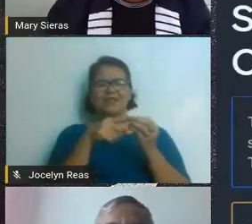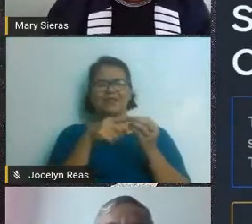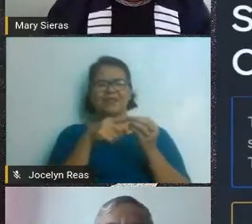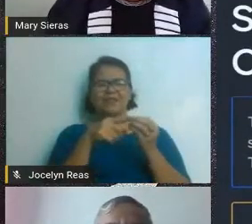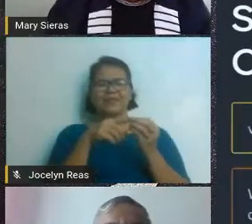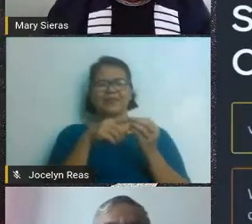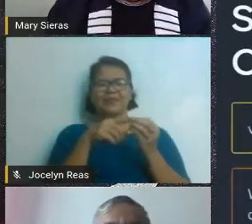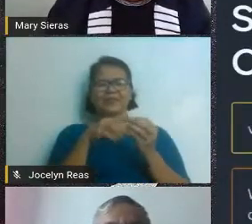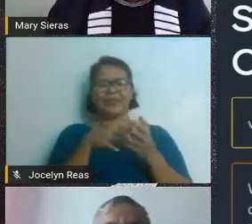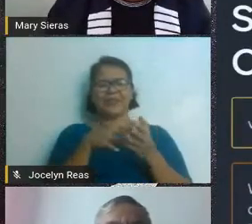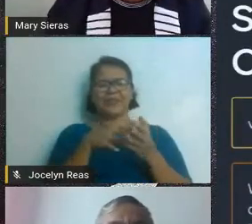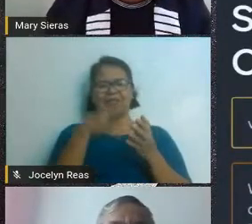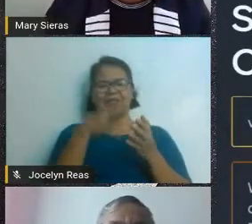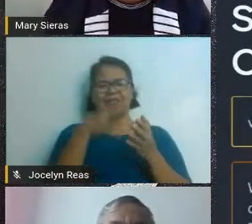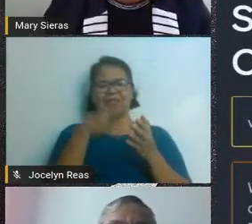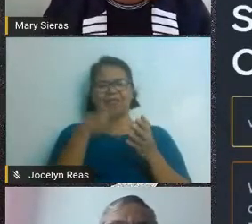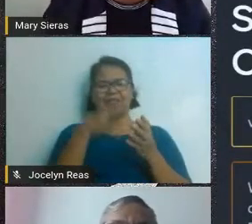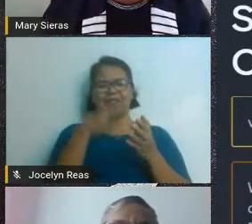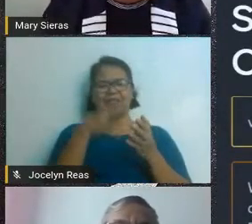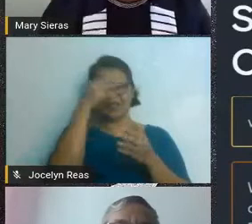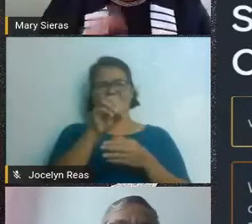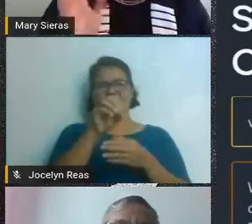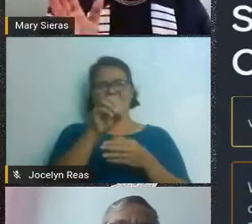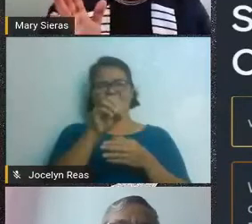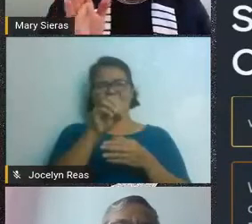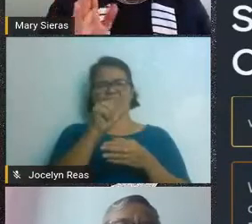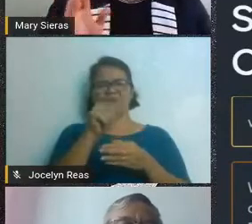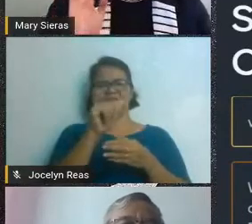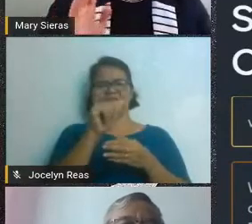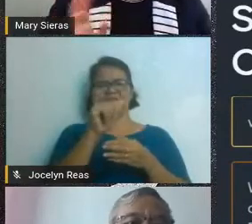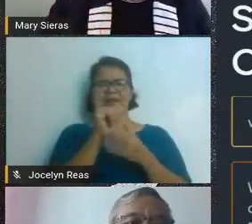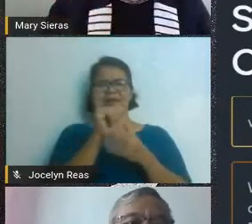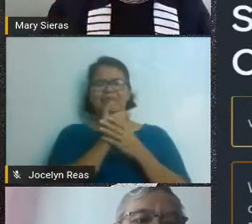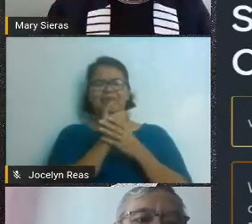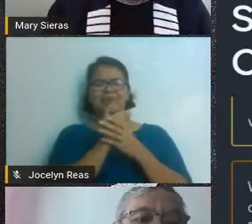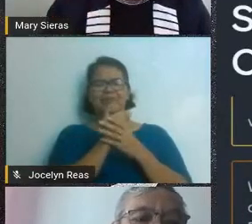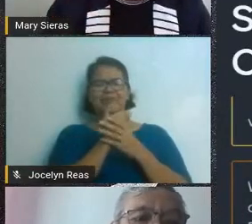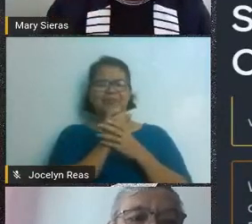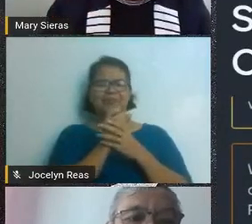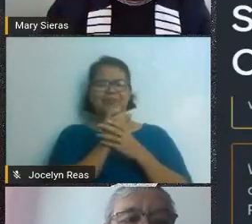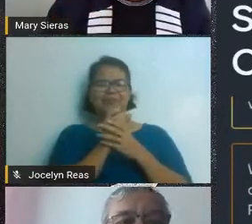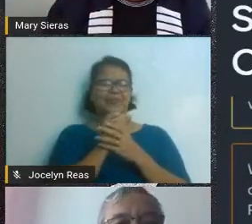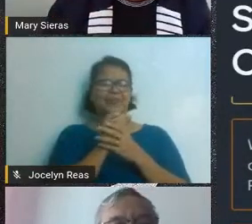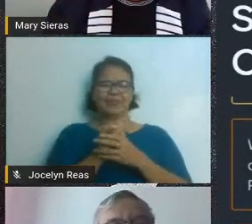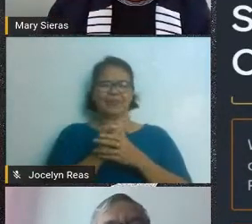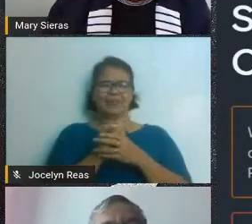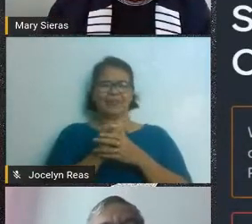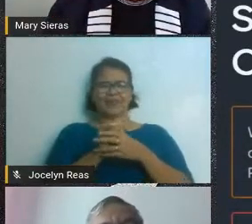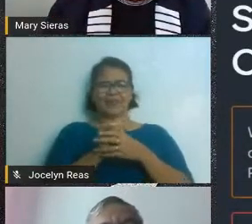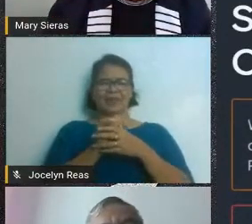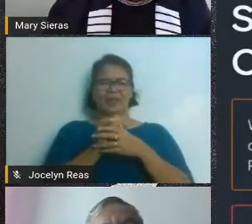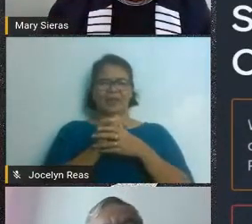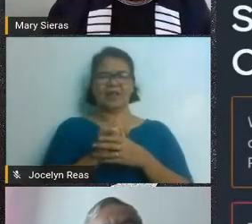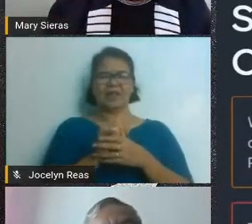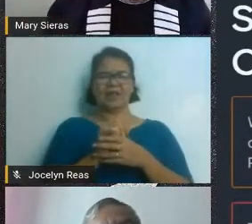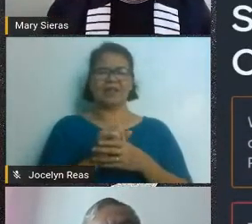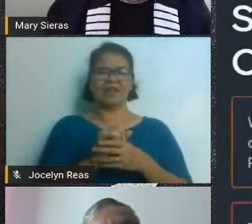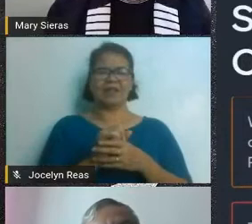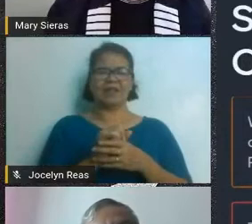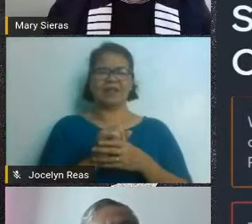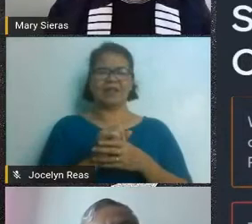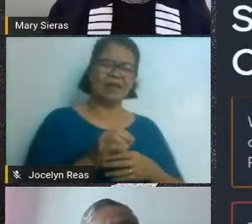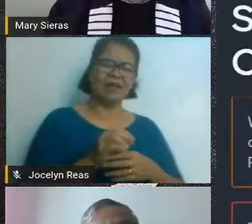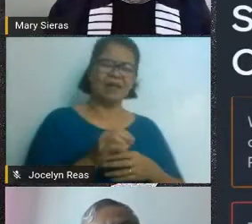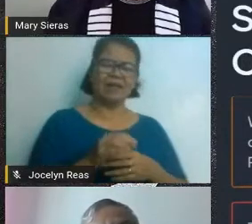Dan po, you check my question. Si Teacher Dan po, in case po daw yung mga parents niya sa kanyang school